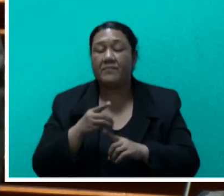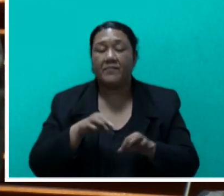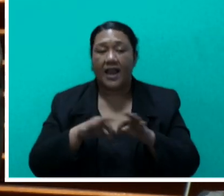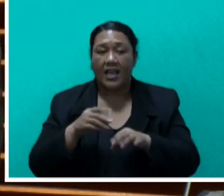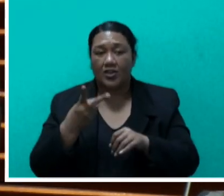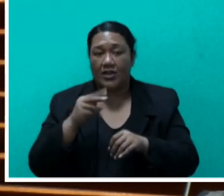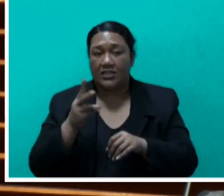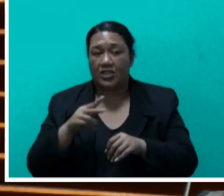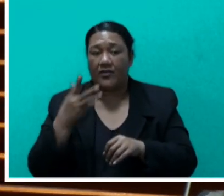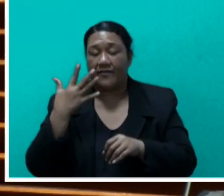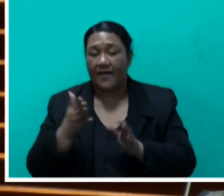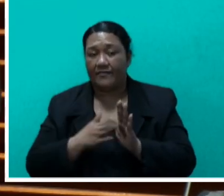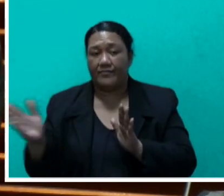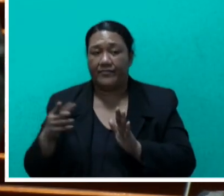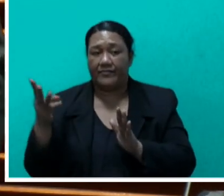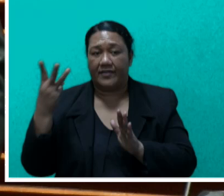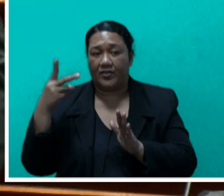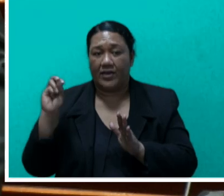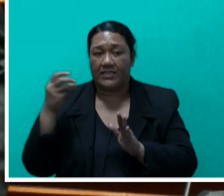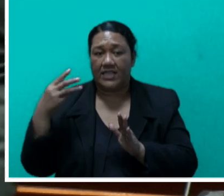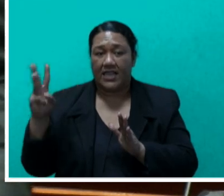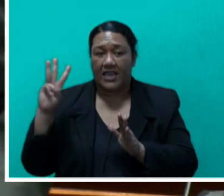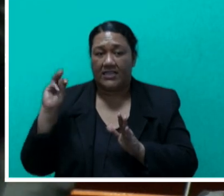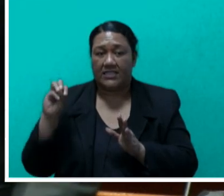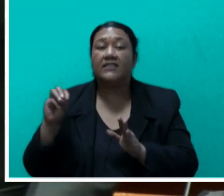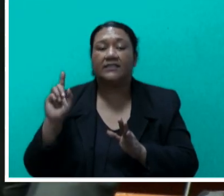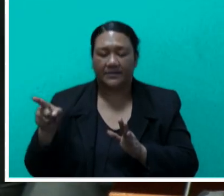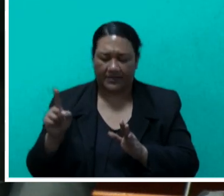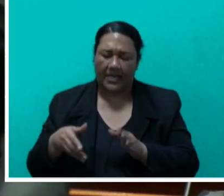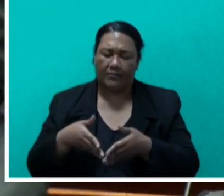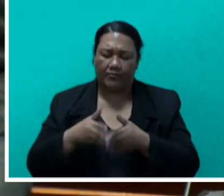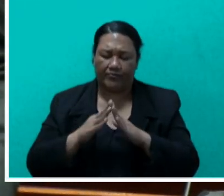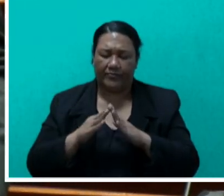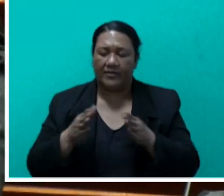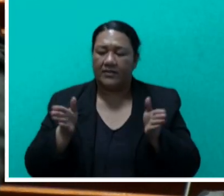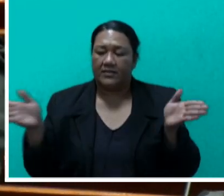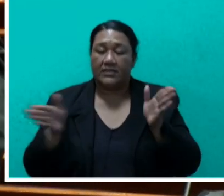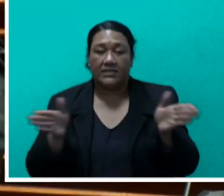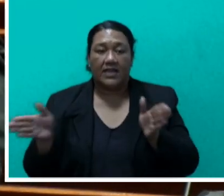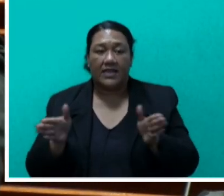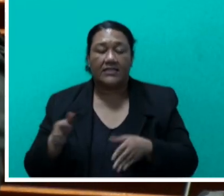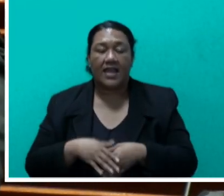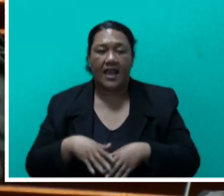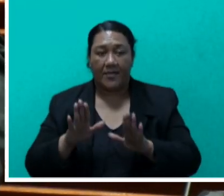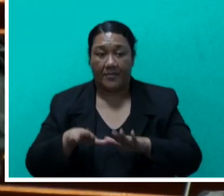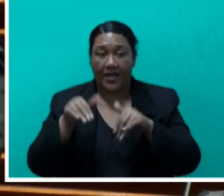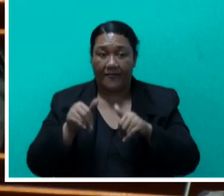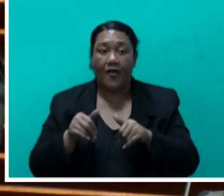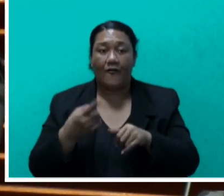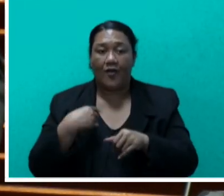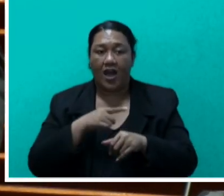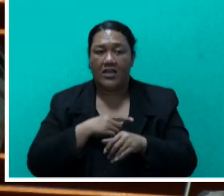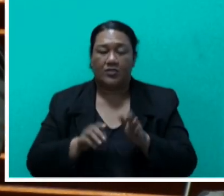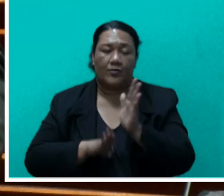2025-2030 of the coalition government, which sets the direction and platform for us as we progress in building